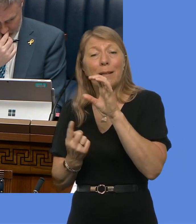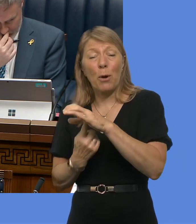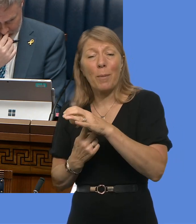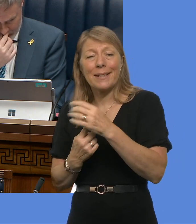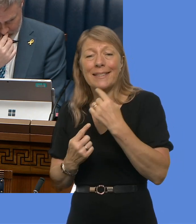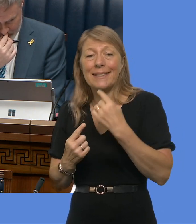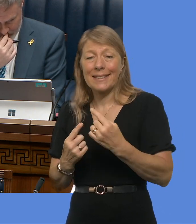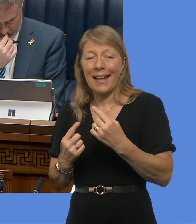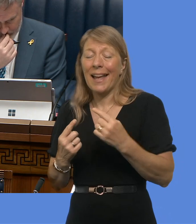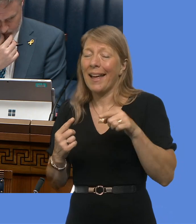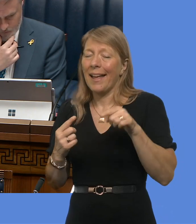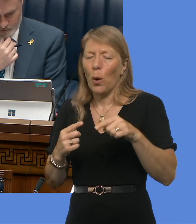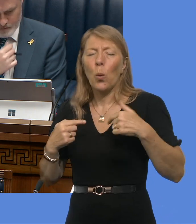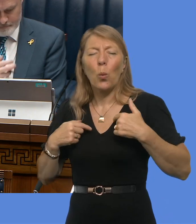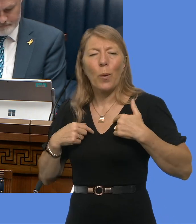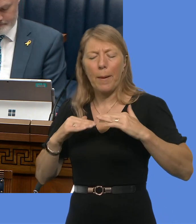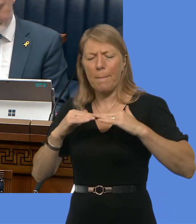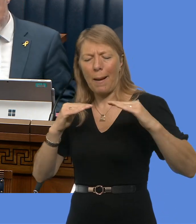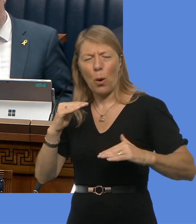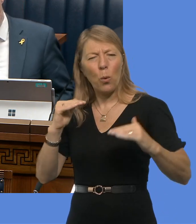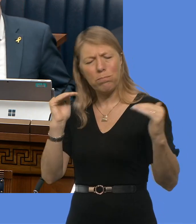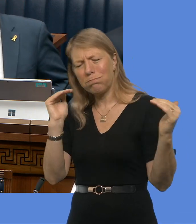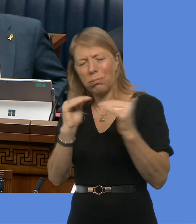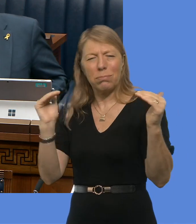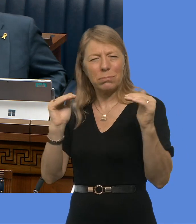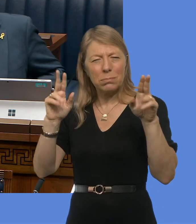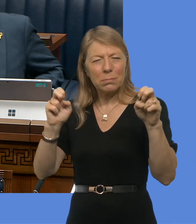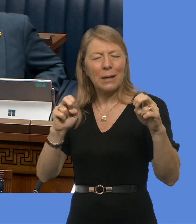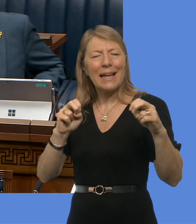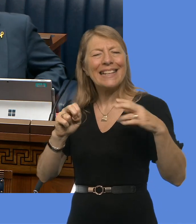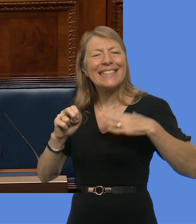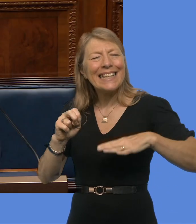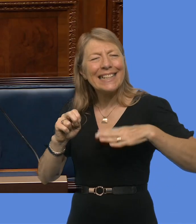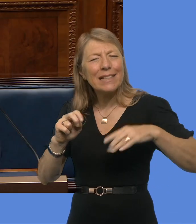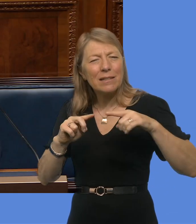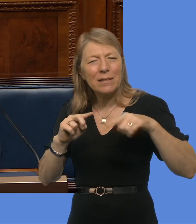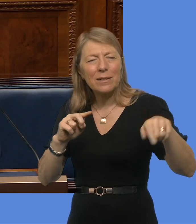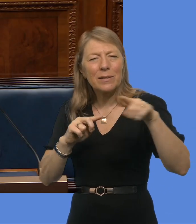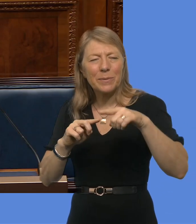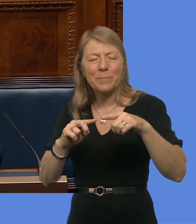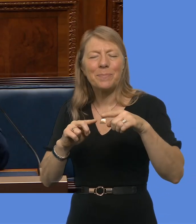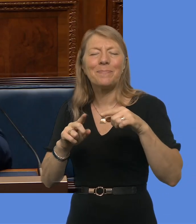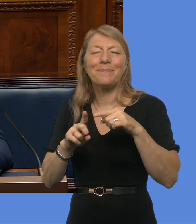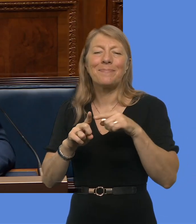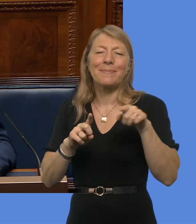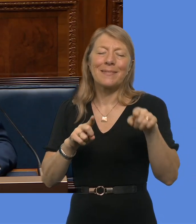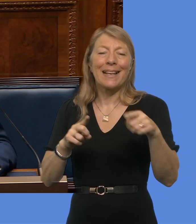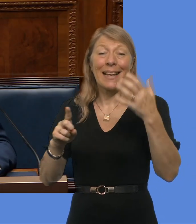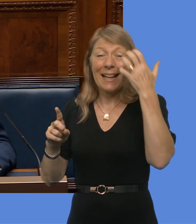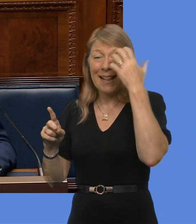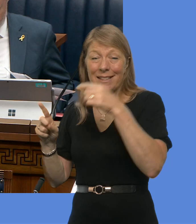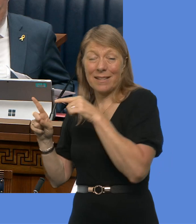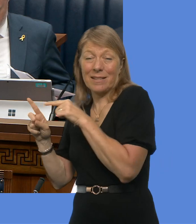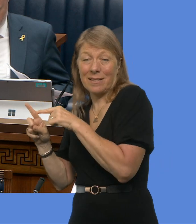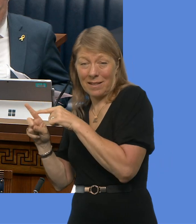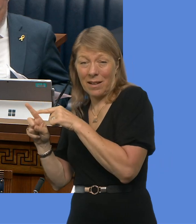as assessed need. That assessed need is 124% of what the per head spend is in England. I think many